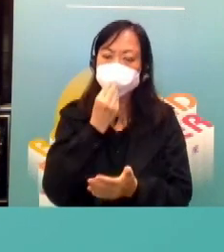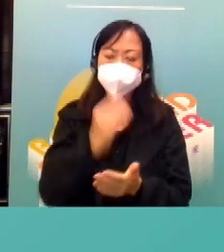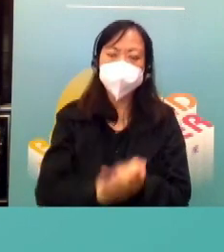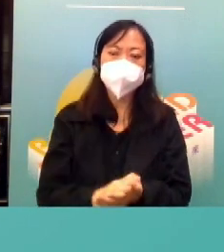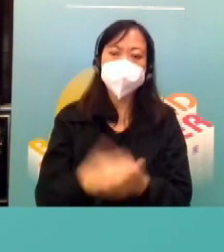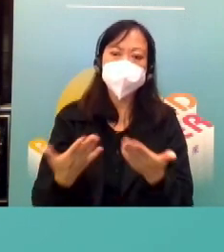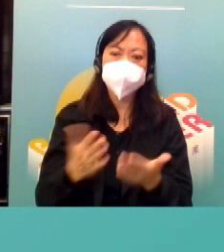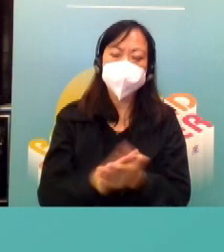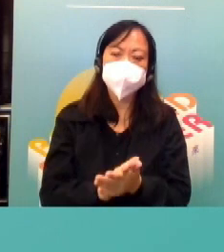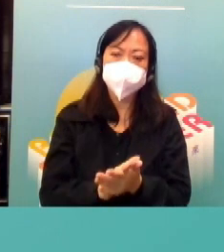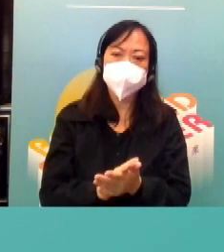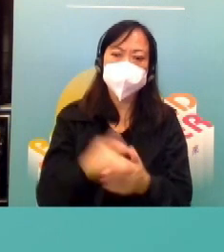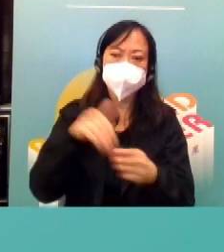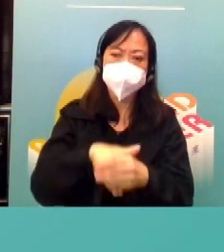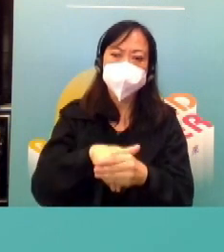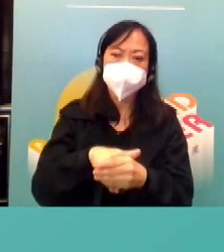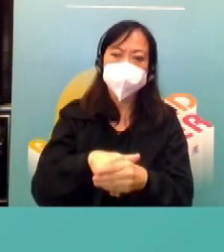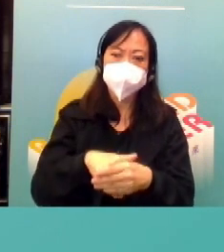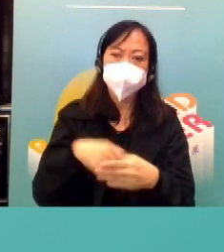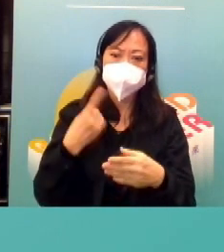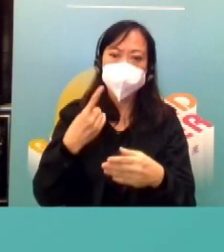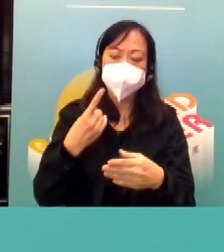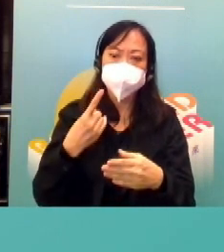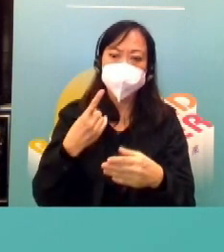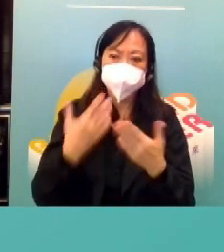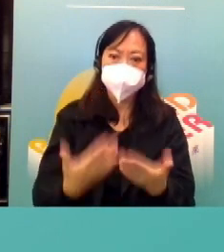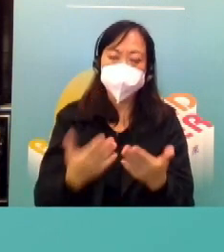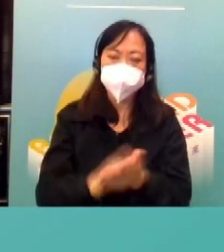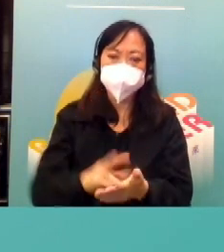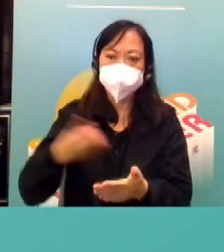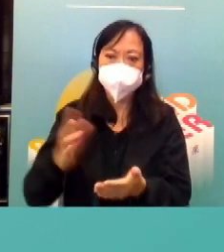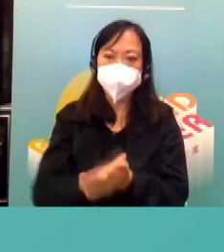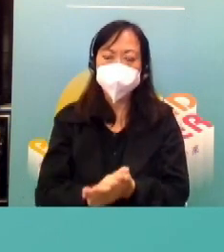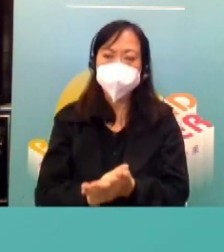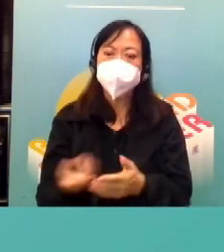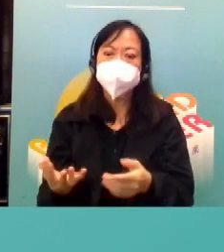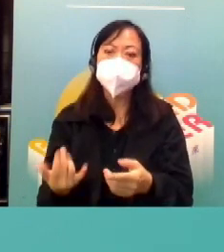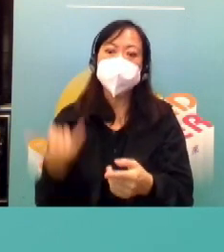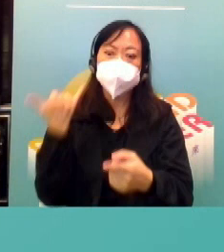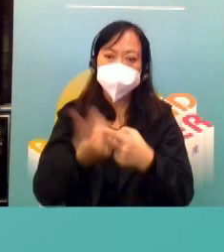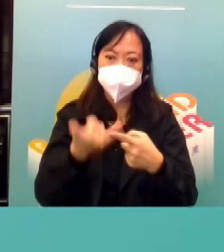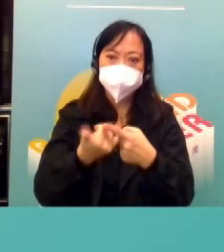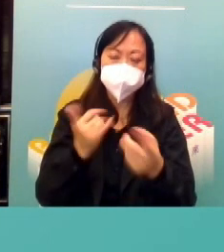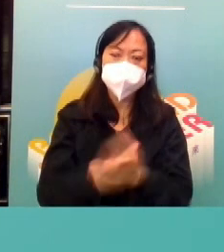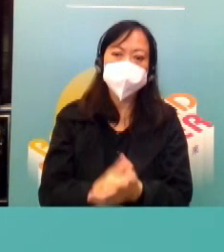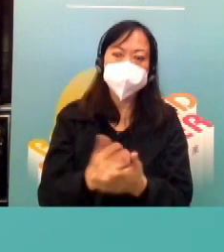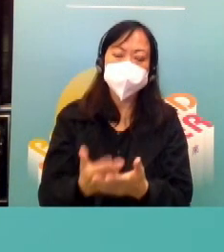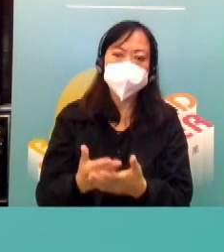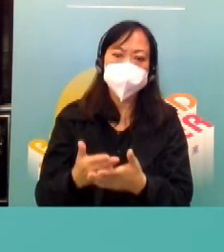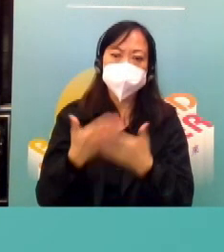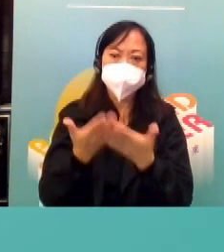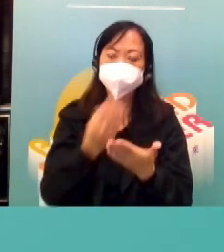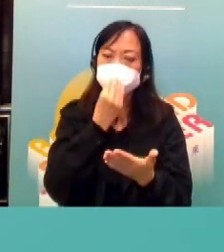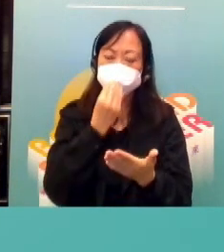returned £6. So over 6 times money multiple for our investors. Then just touching on our real